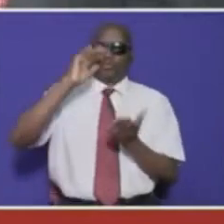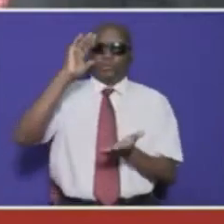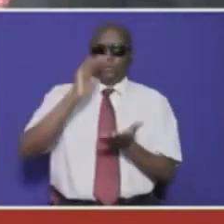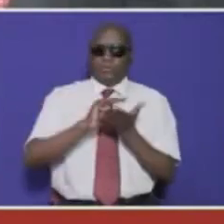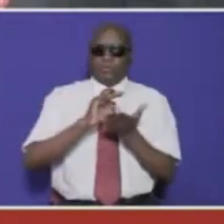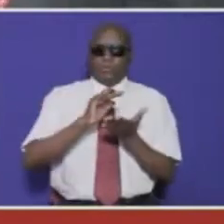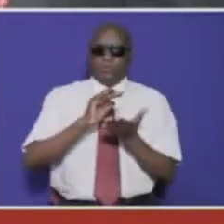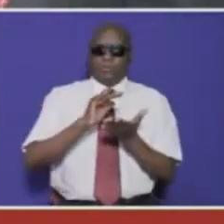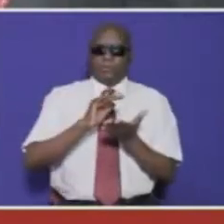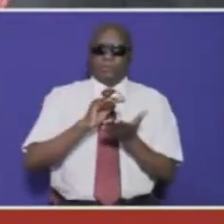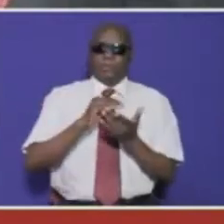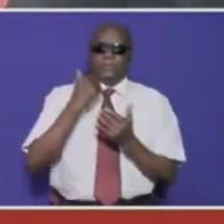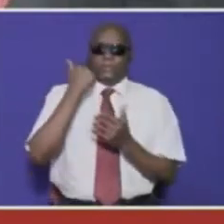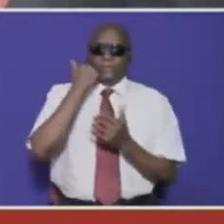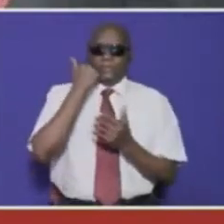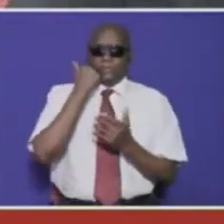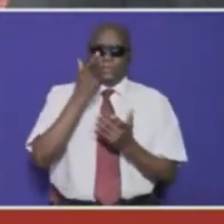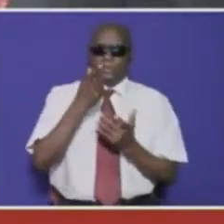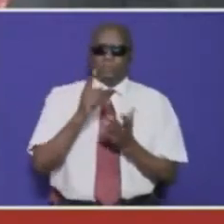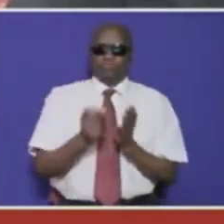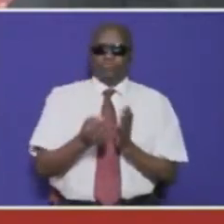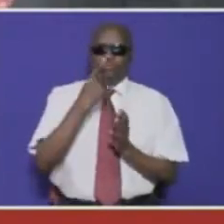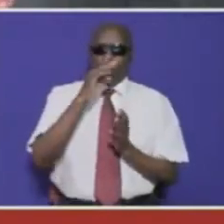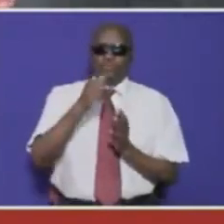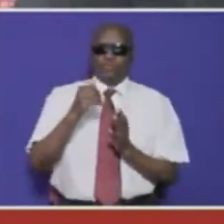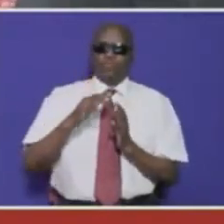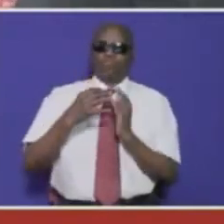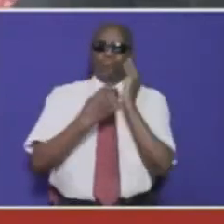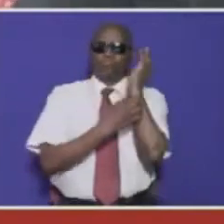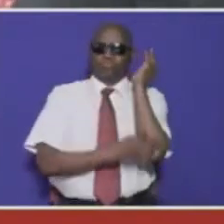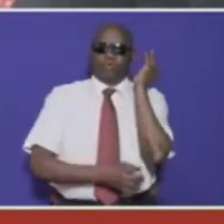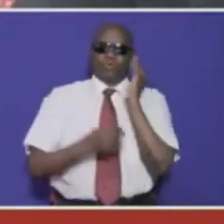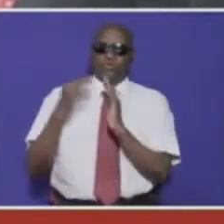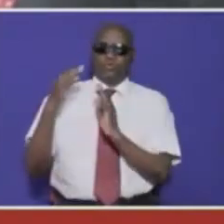sicknesses that are a result from poor sanitation, such as cholera and diarrhea.